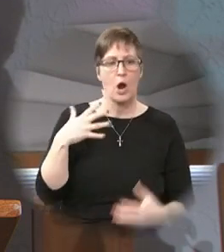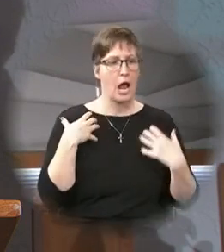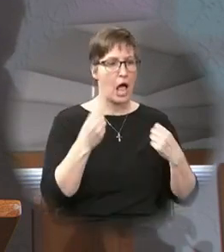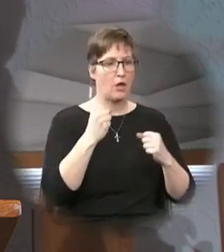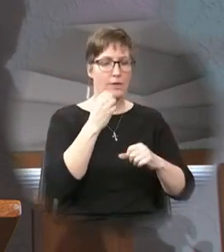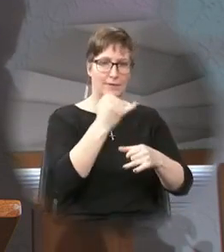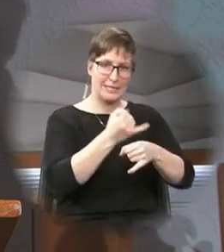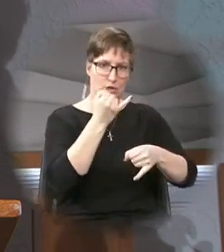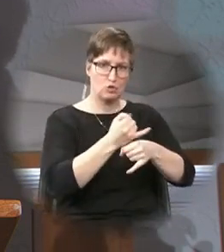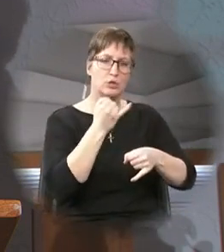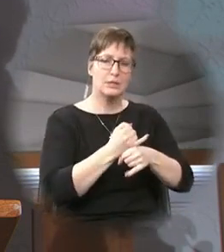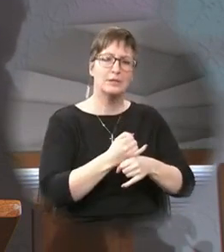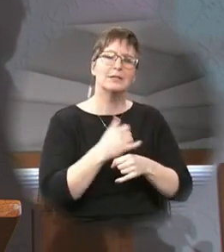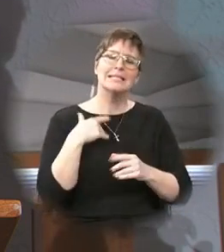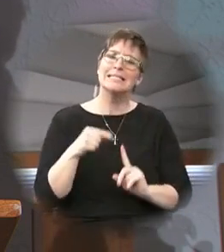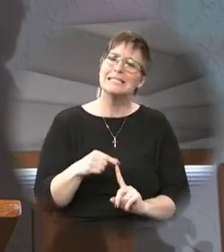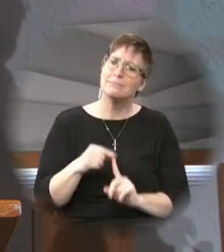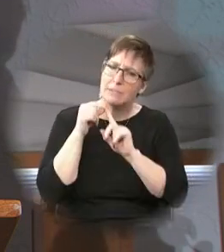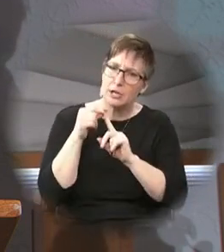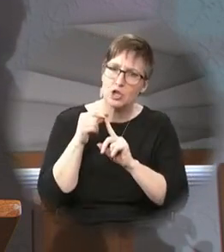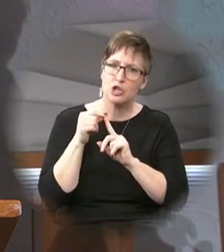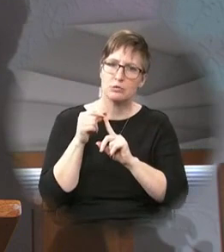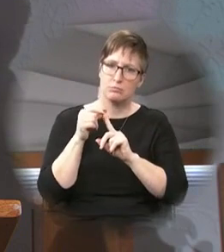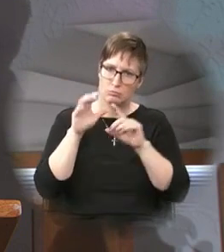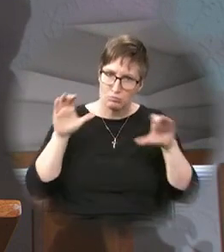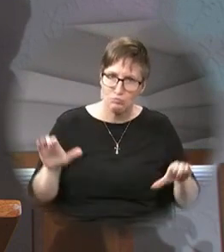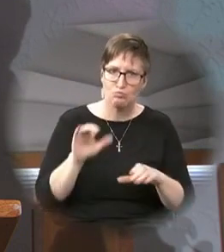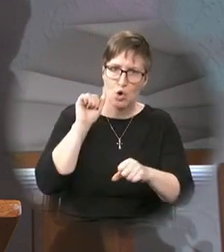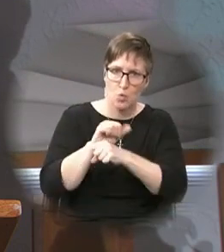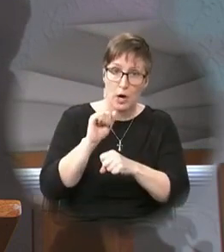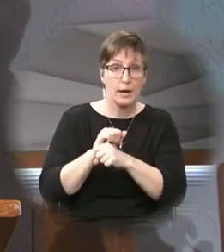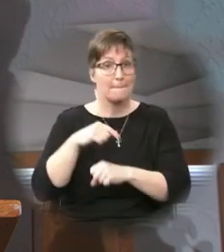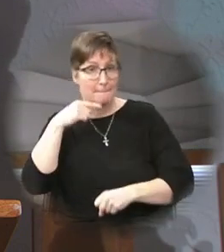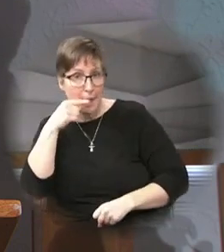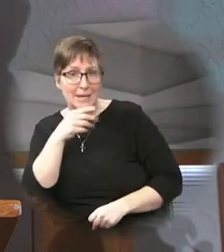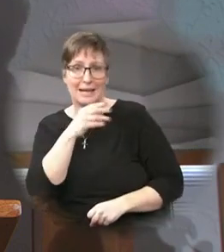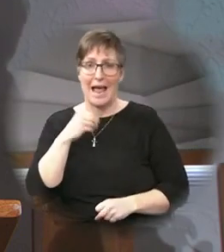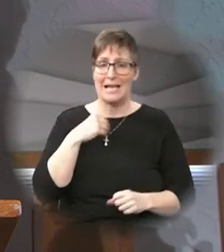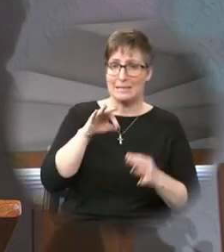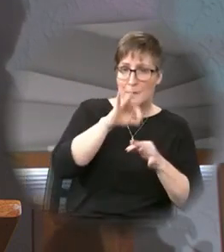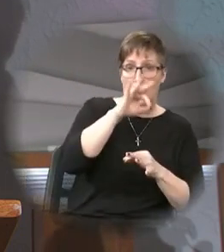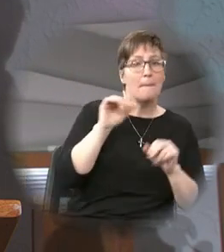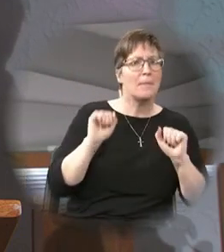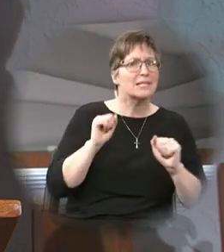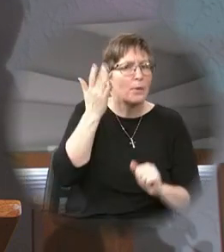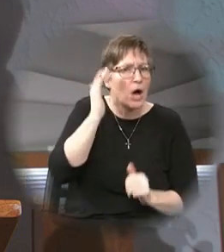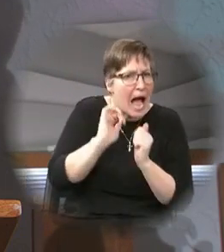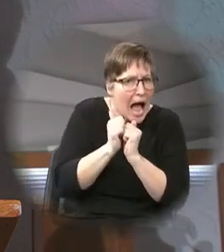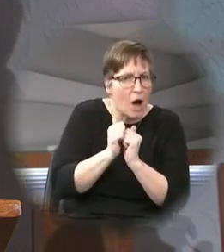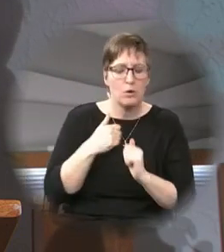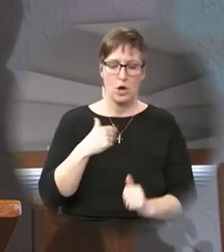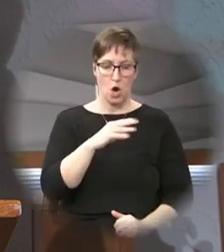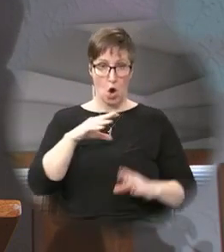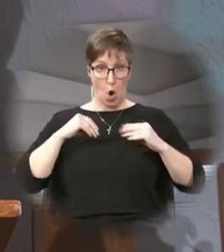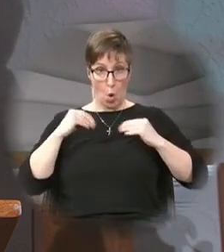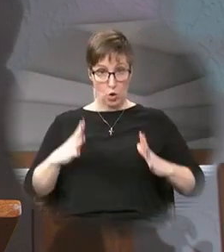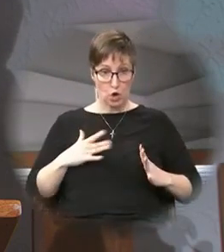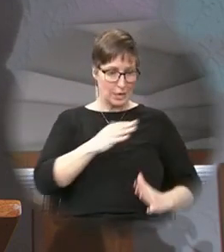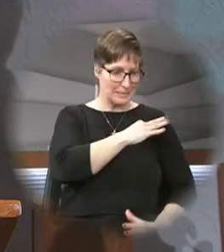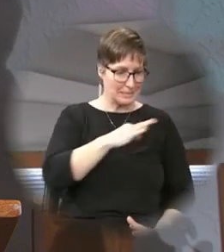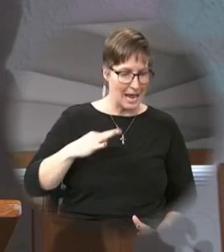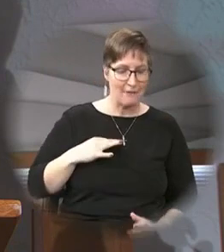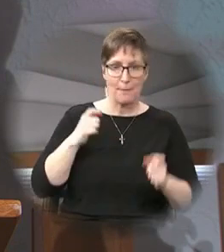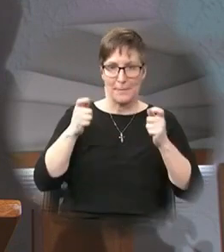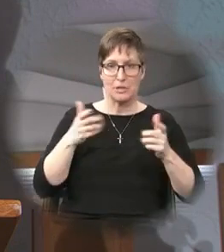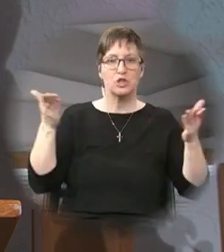healthcare facilities is a special ministry, both public and spiritual, made possible by the owner, staff, and management